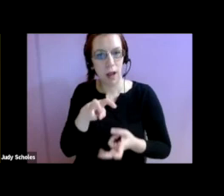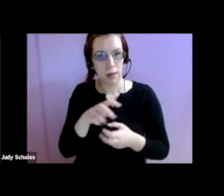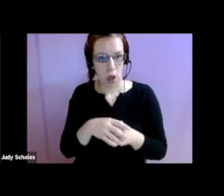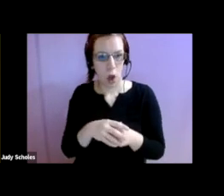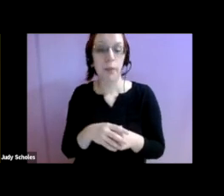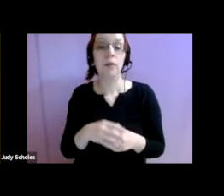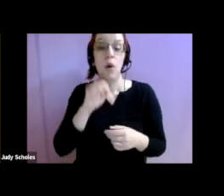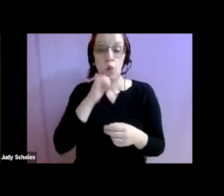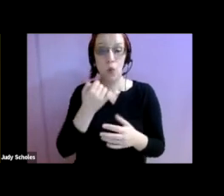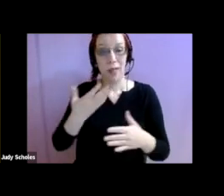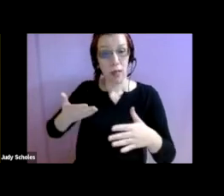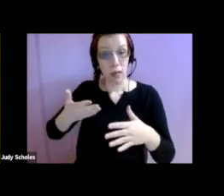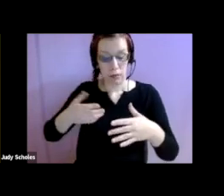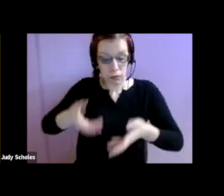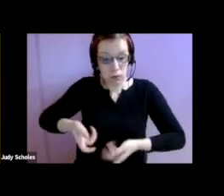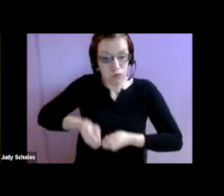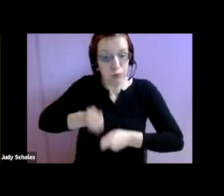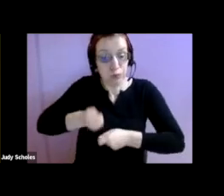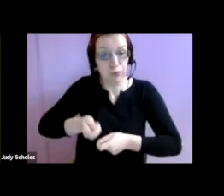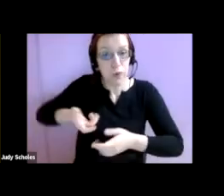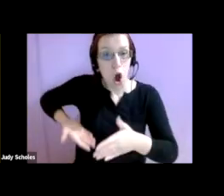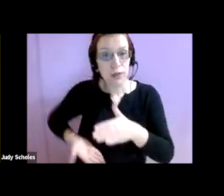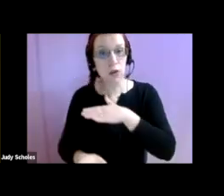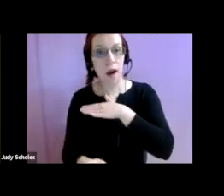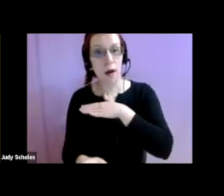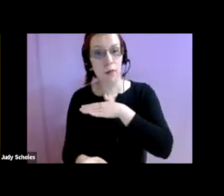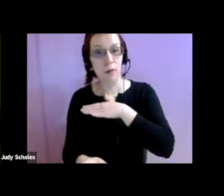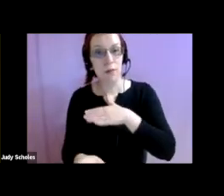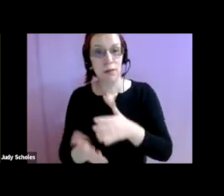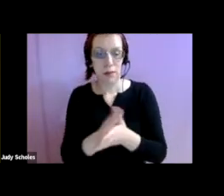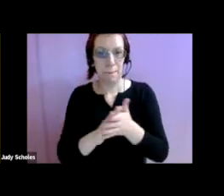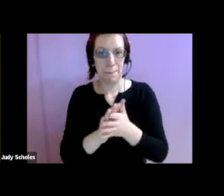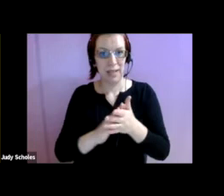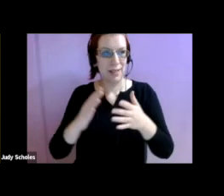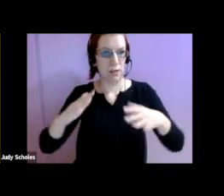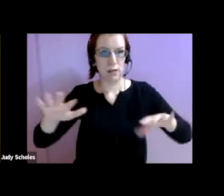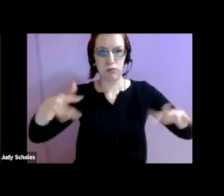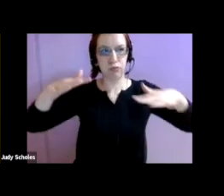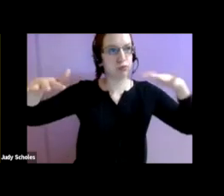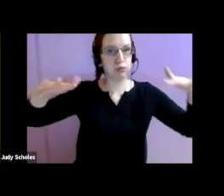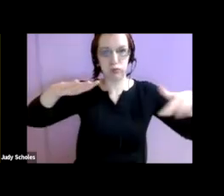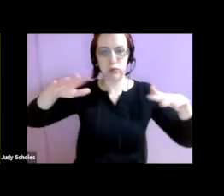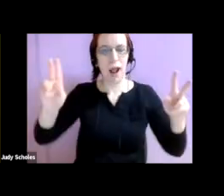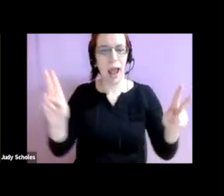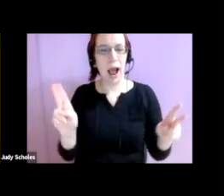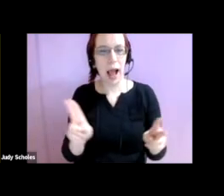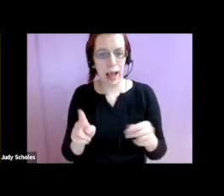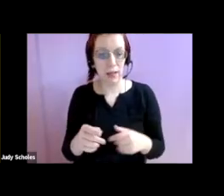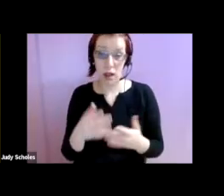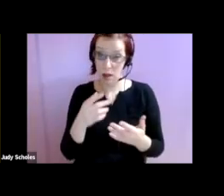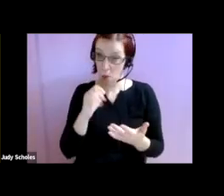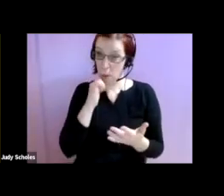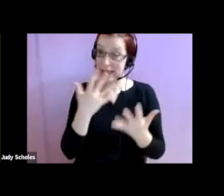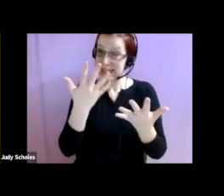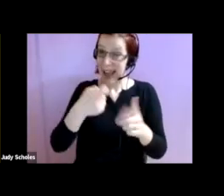the seismic noise, and this time with 10-kilometer arms and even bigger instruments. So there's a lot of work ongoing